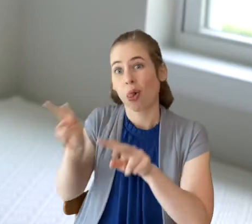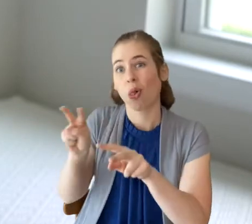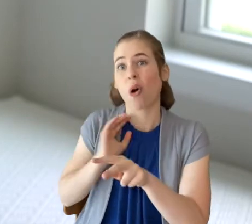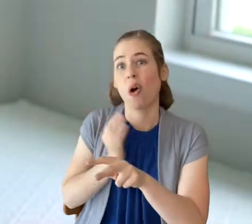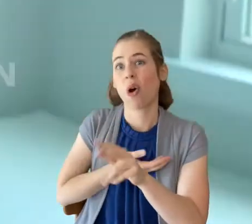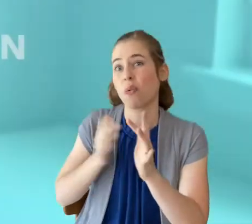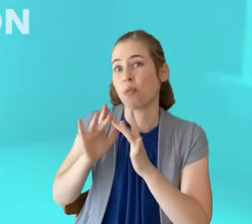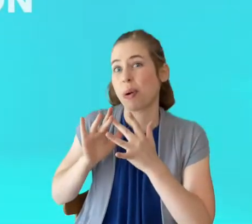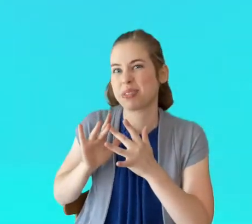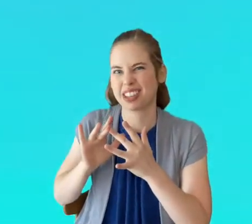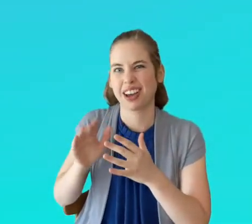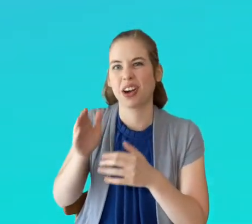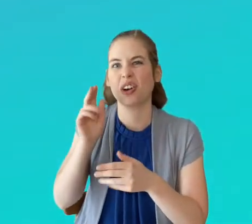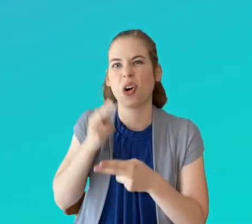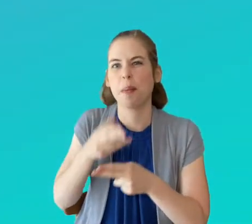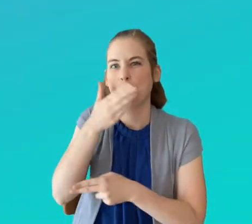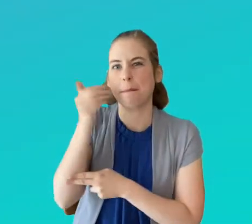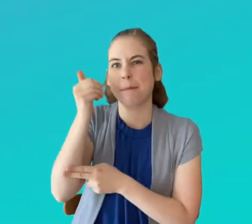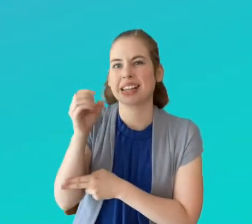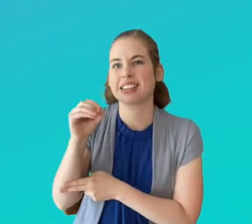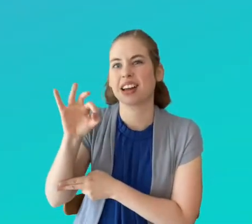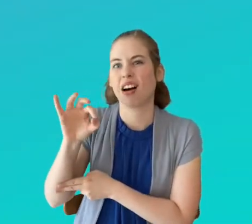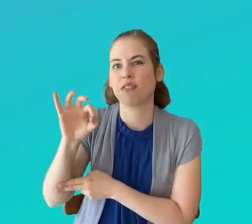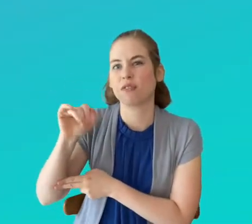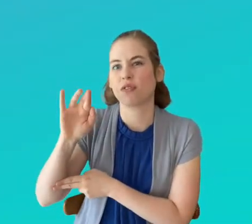foam mattress page.